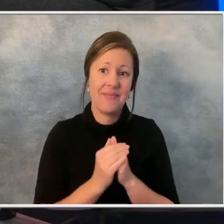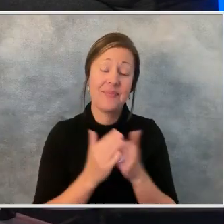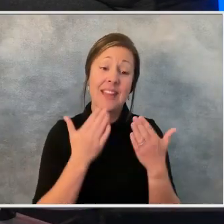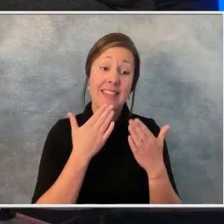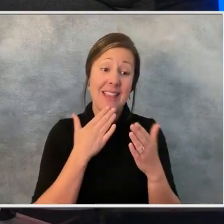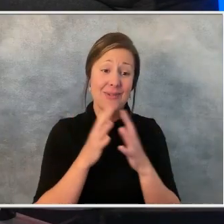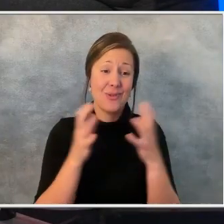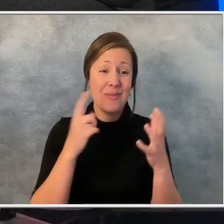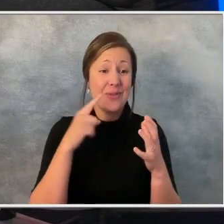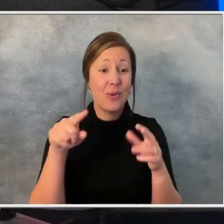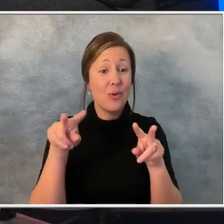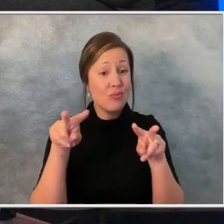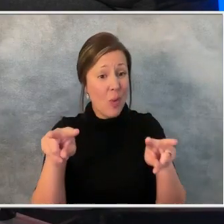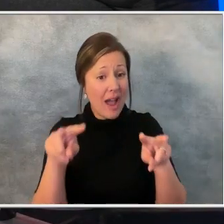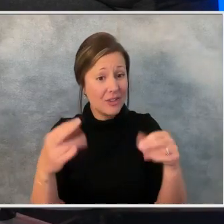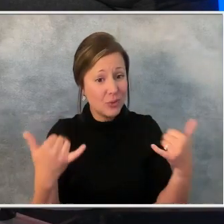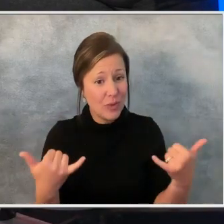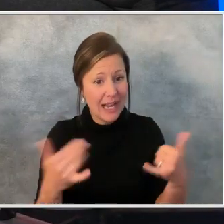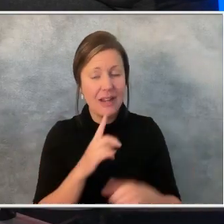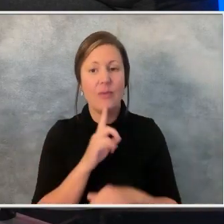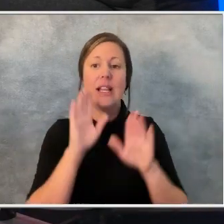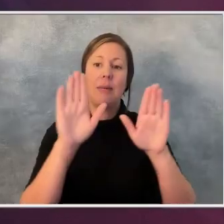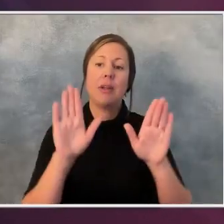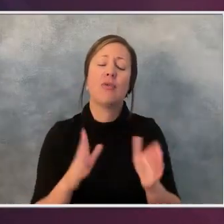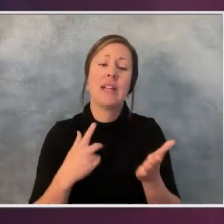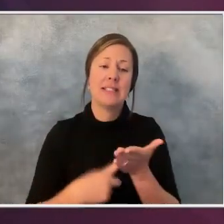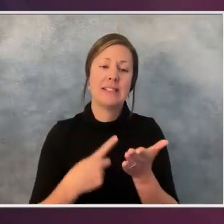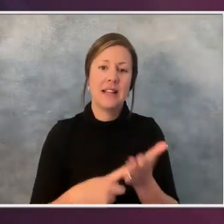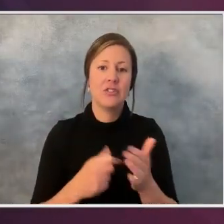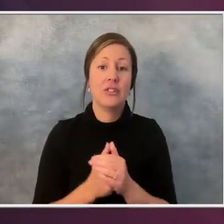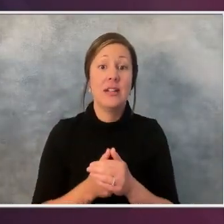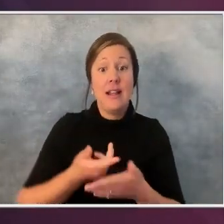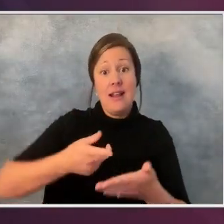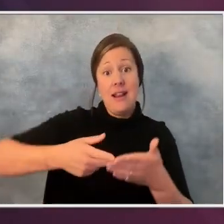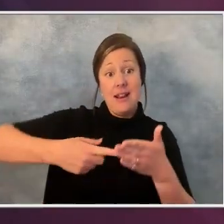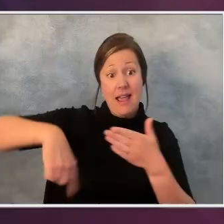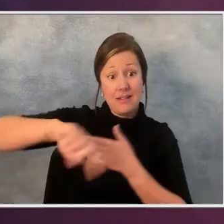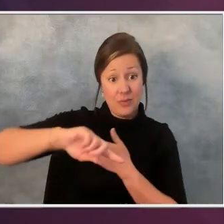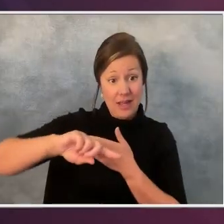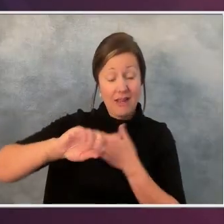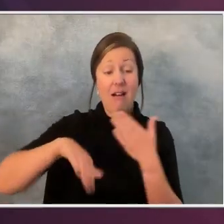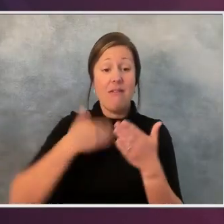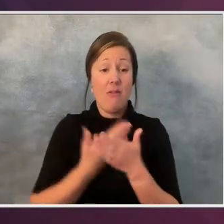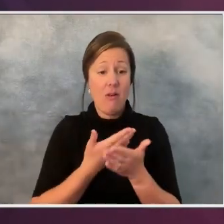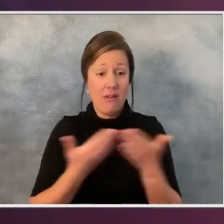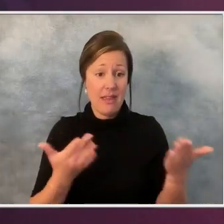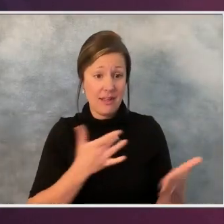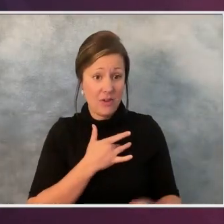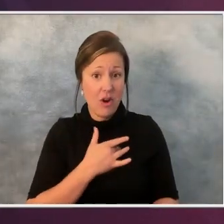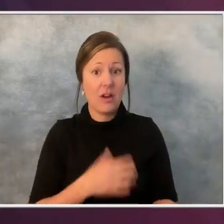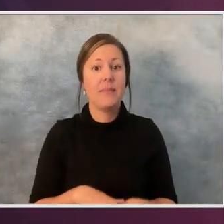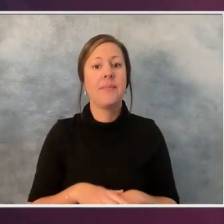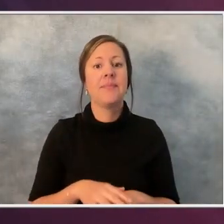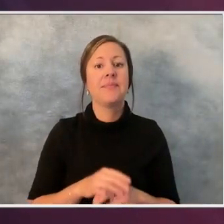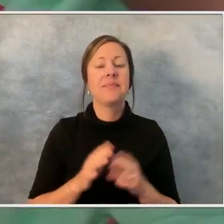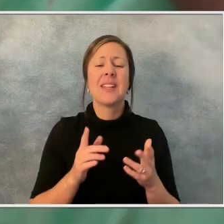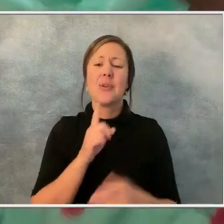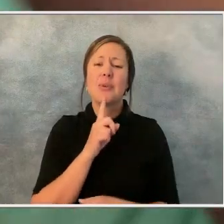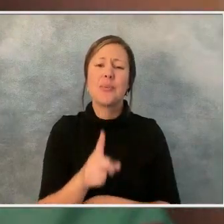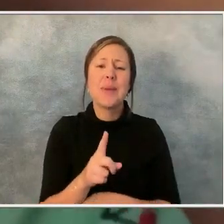for watching. It's been a great discussion. Coming up next week on All Things Heart, an infectious giggle and beautiful